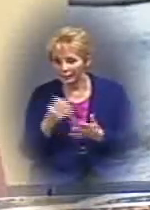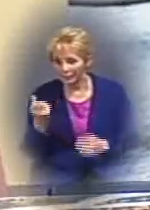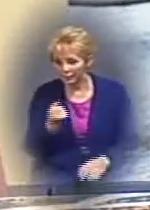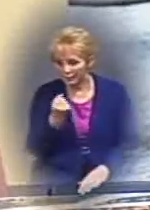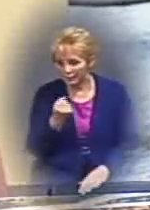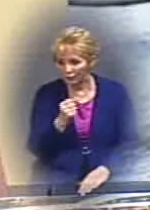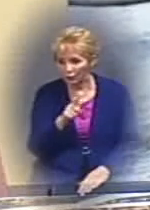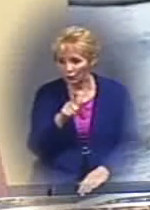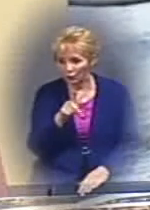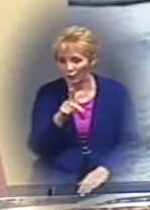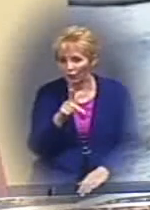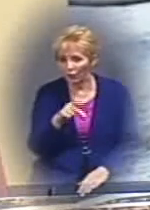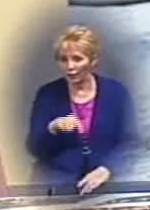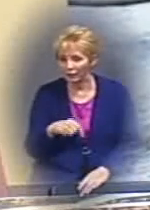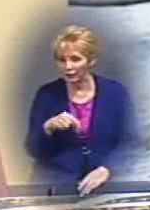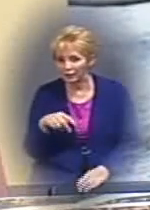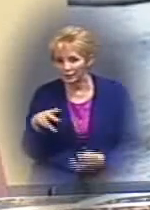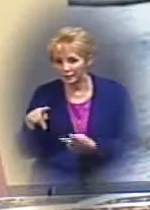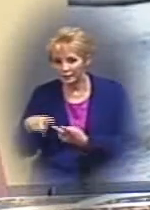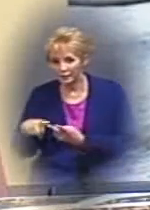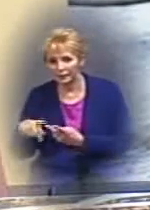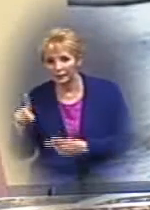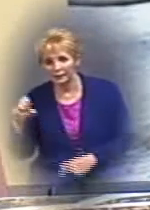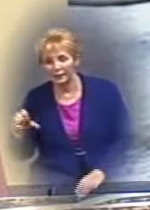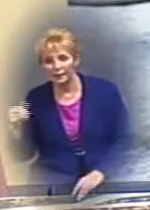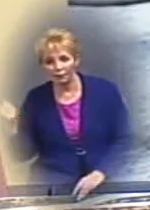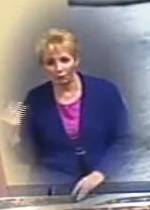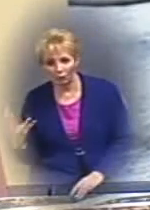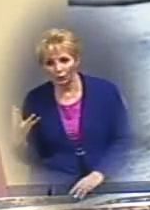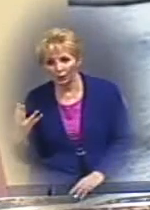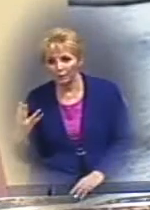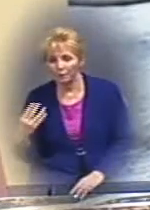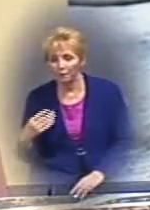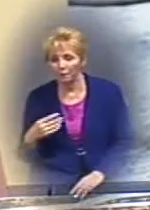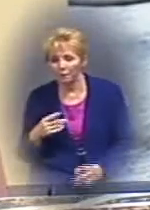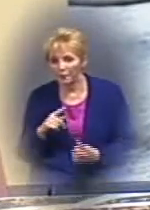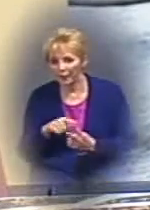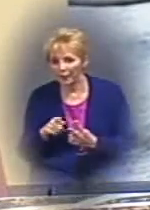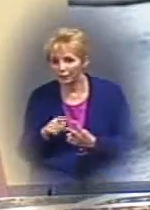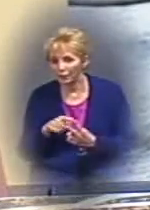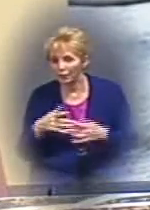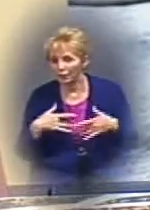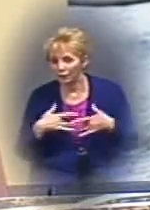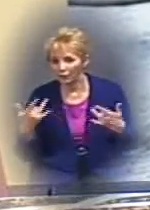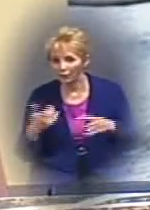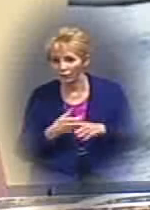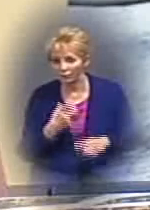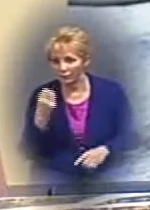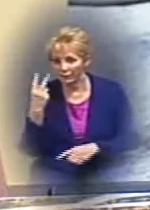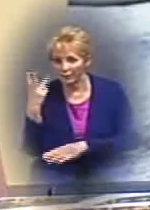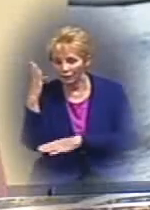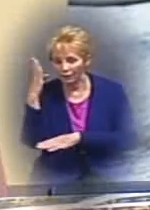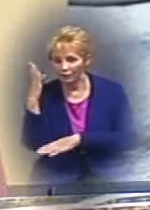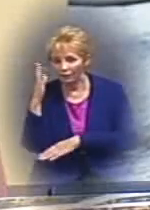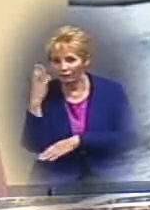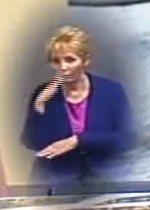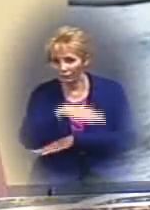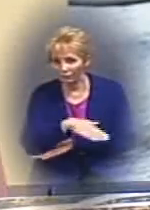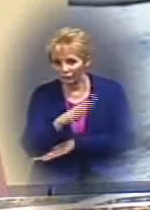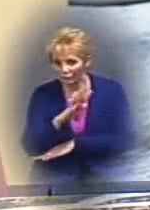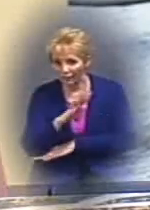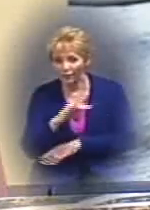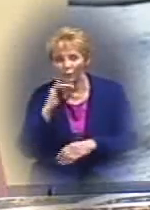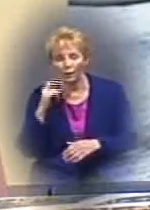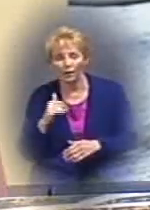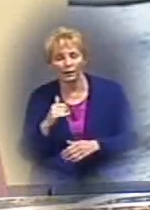November 23rd date, and the second one is Saturday, December 14th. Those events run from 12 to 5 each day, and